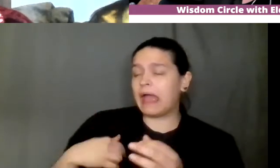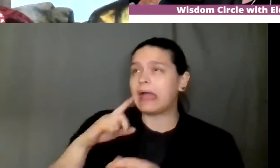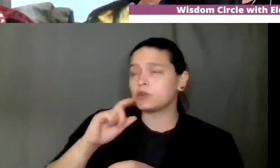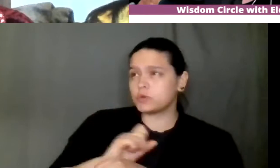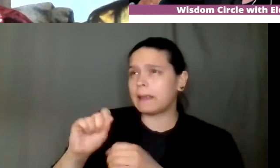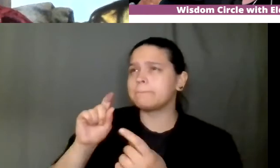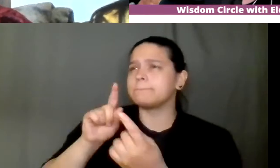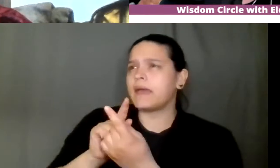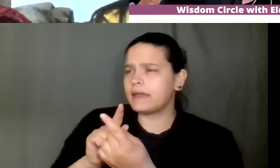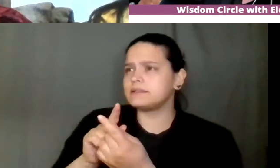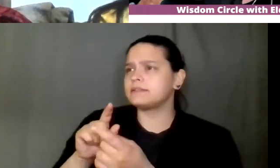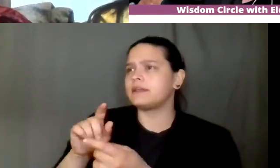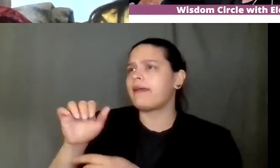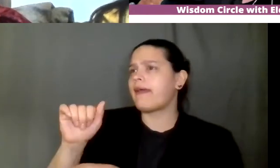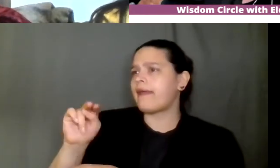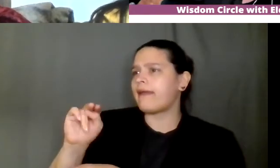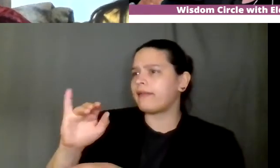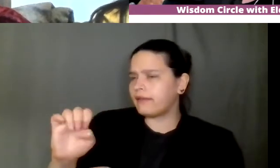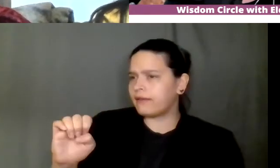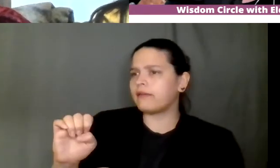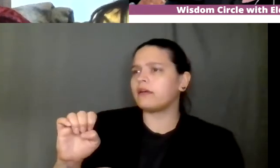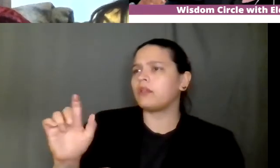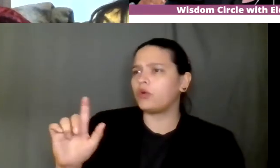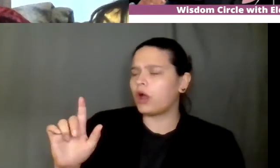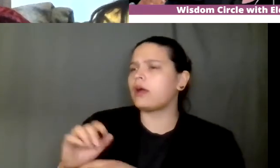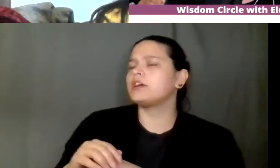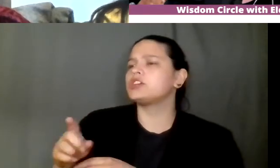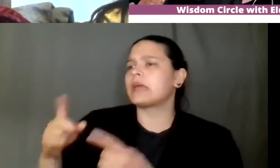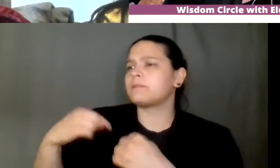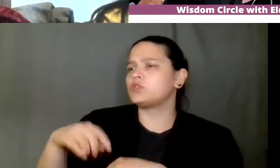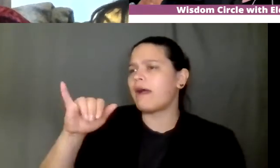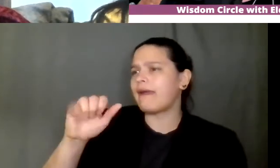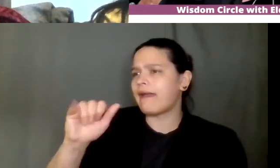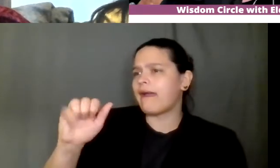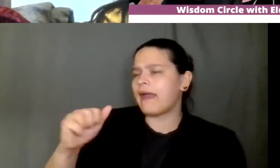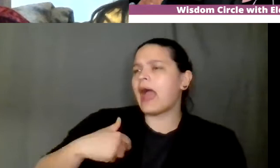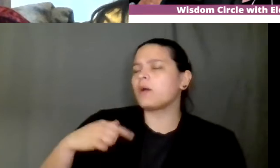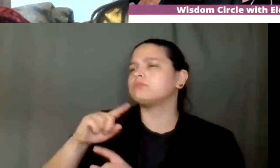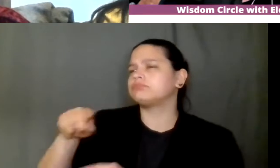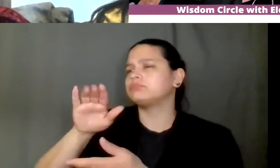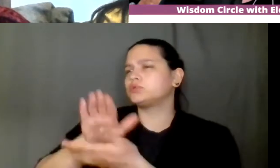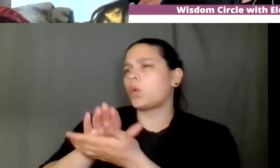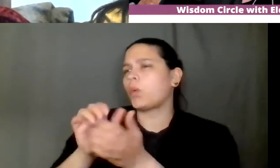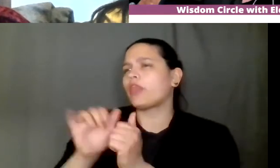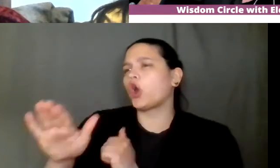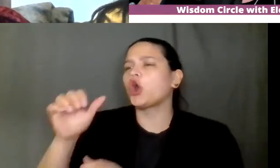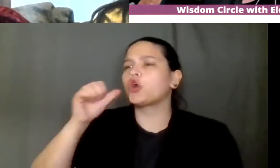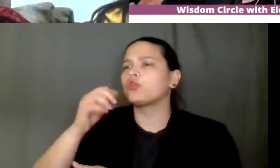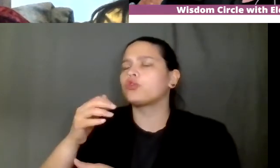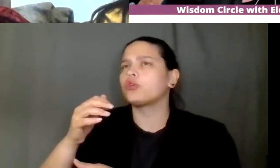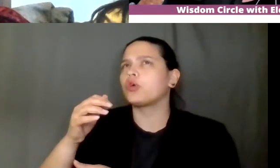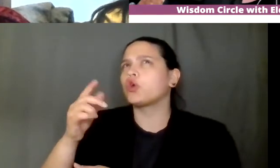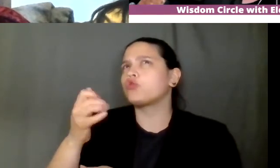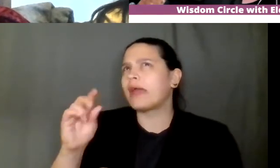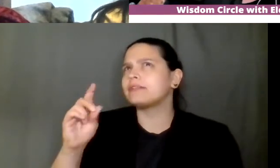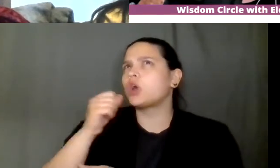to IAIA, and I was going to school with her granddaughter, and she told me about the story of